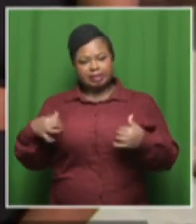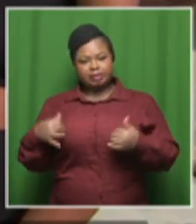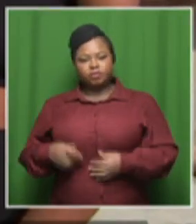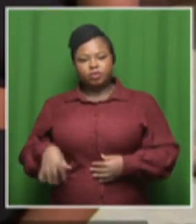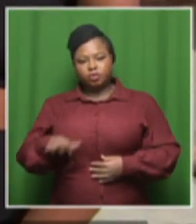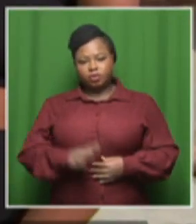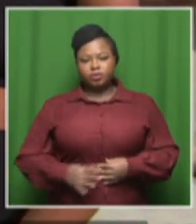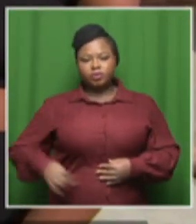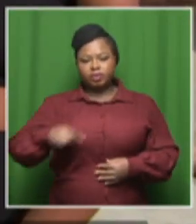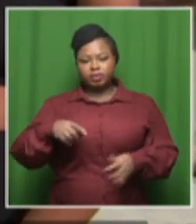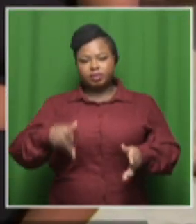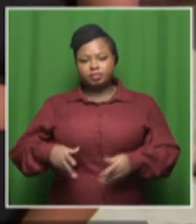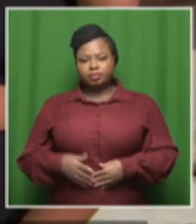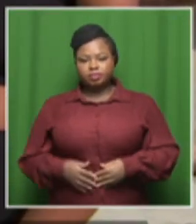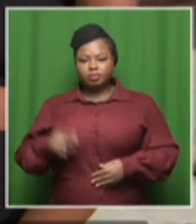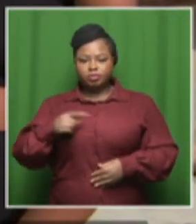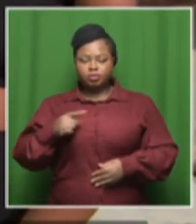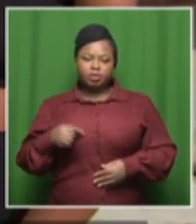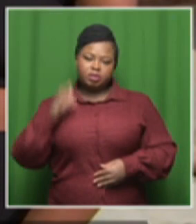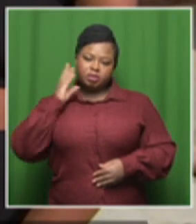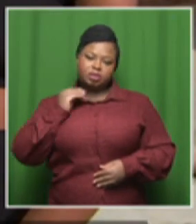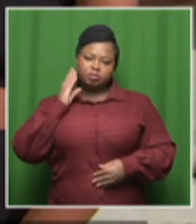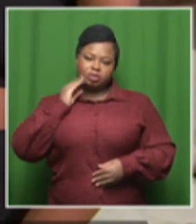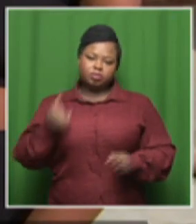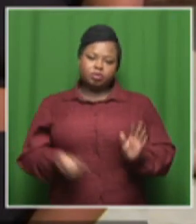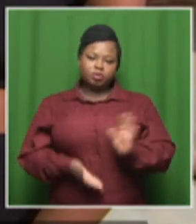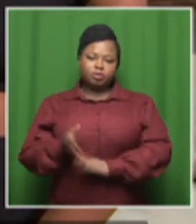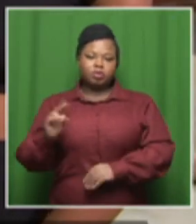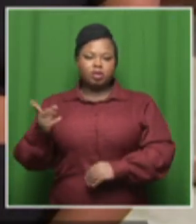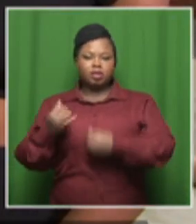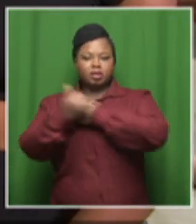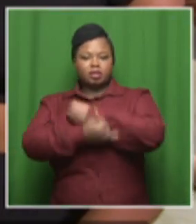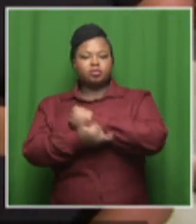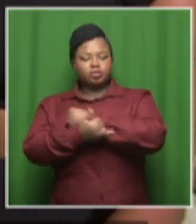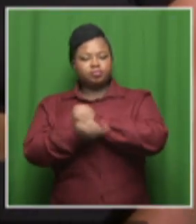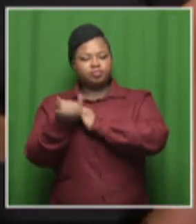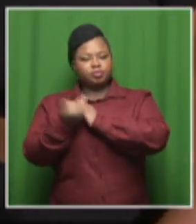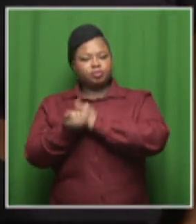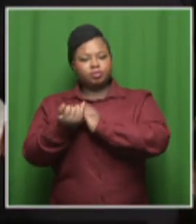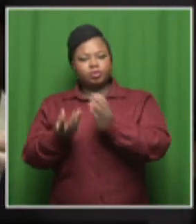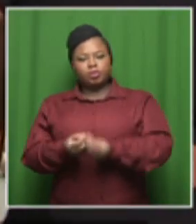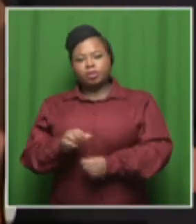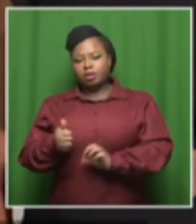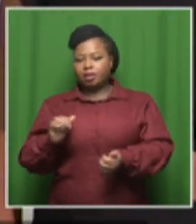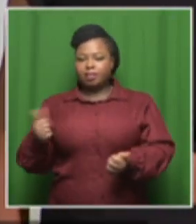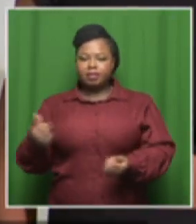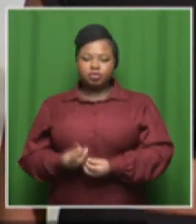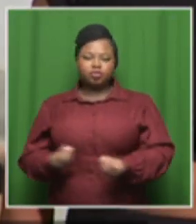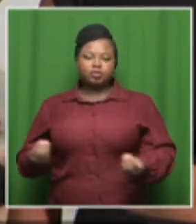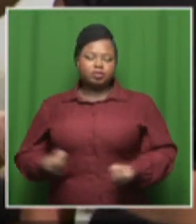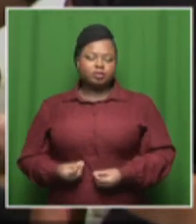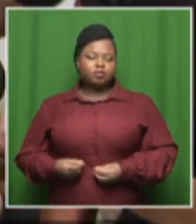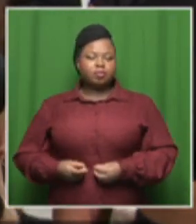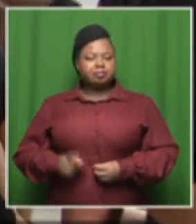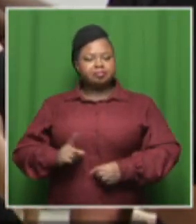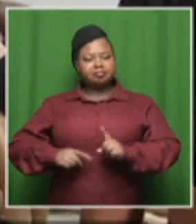all of us, because we get to experience going to another country and competing with many kids from